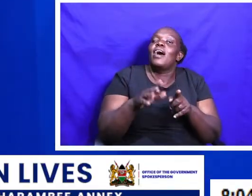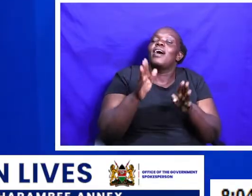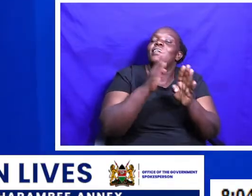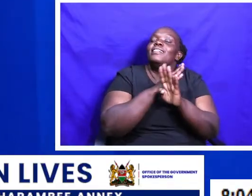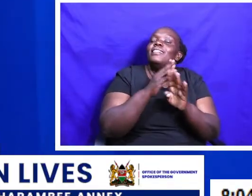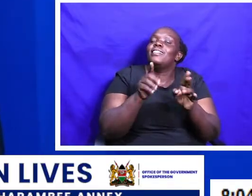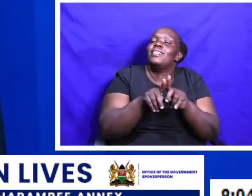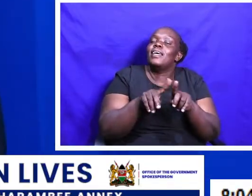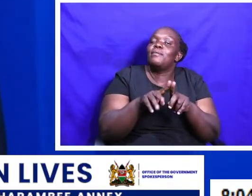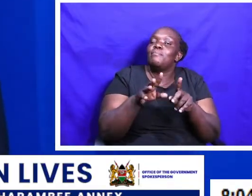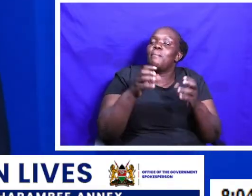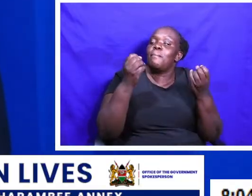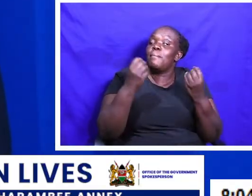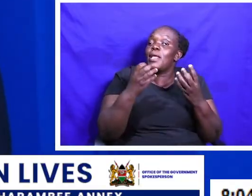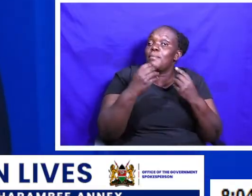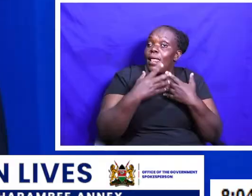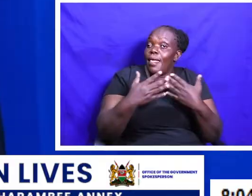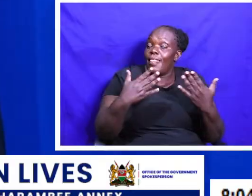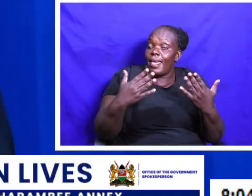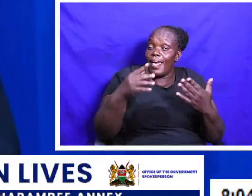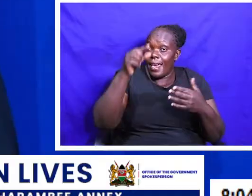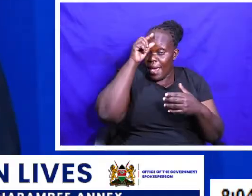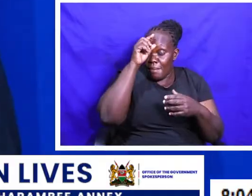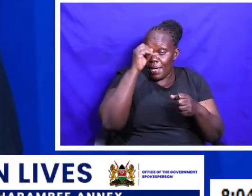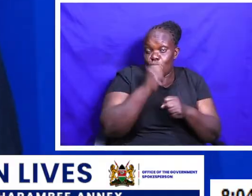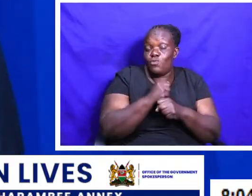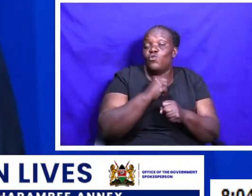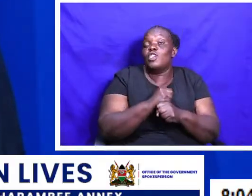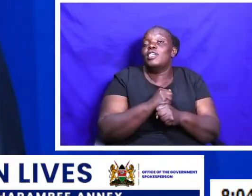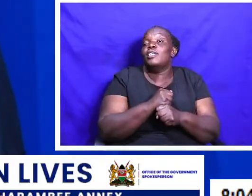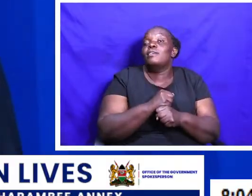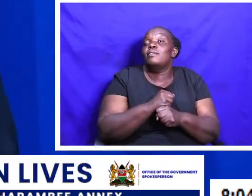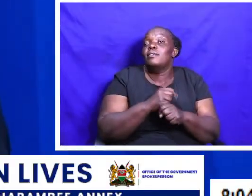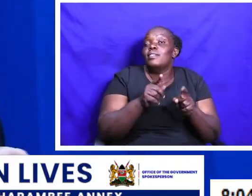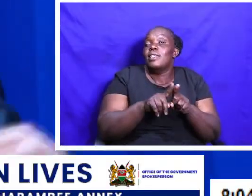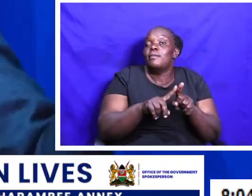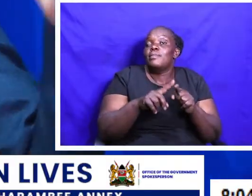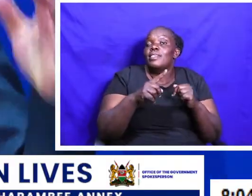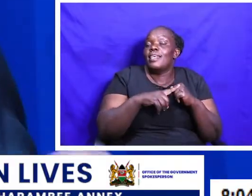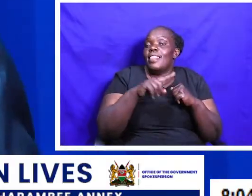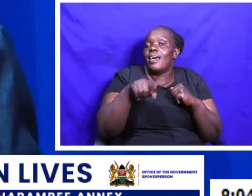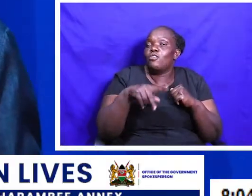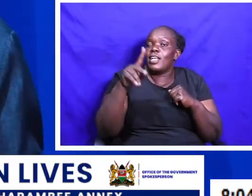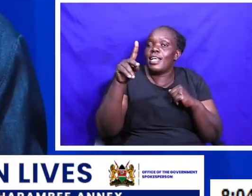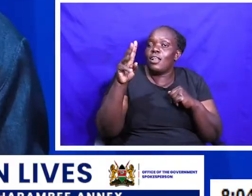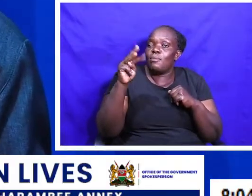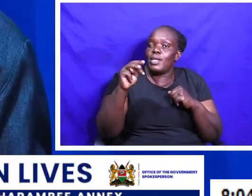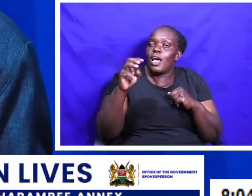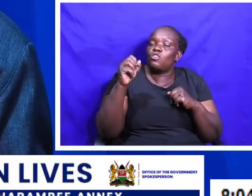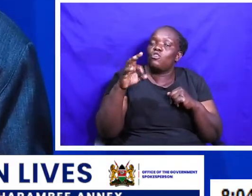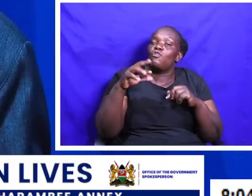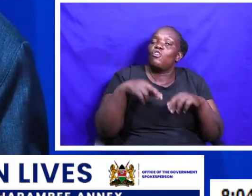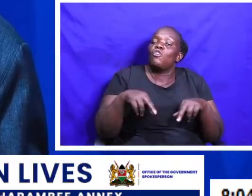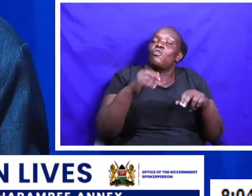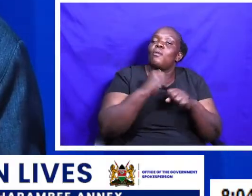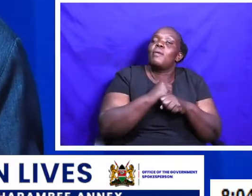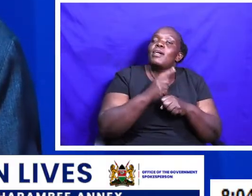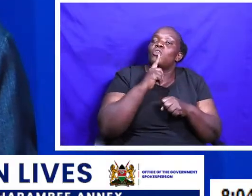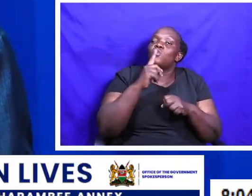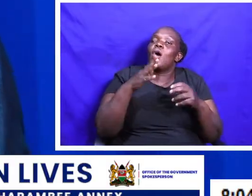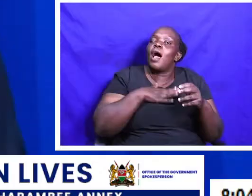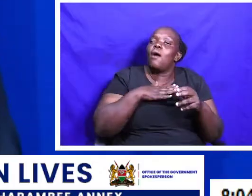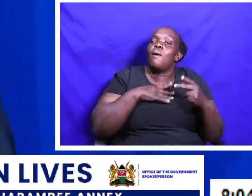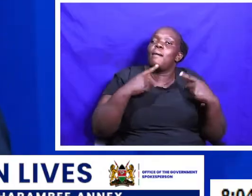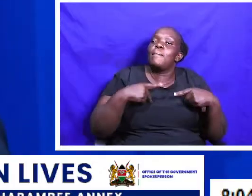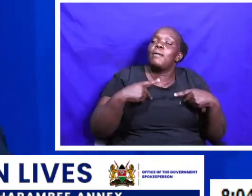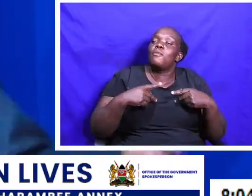shield, ngao yetu. So there are many things that the government is doing. Already we are unlocking over 6,000 kilometers of roads. We are making sure that our